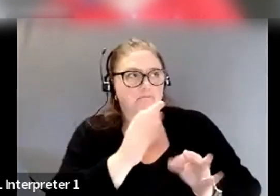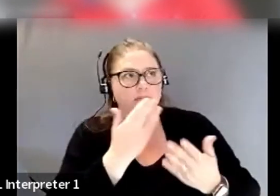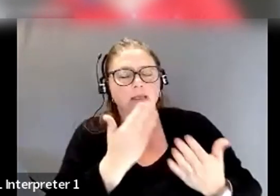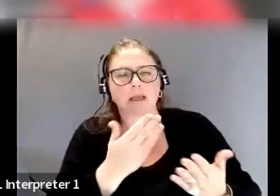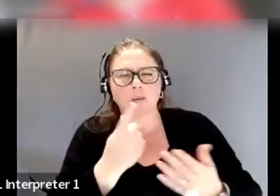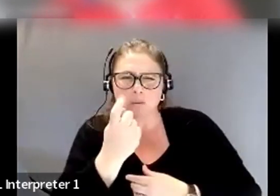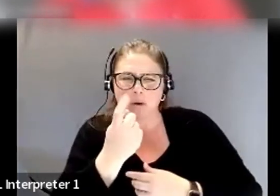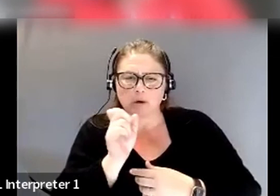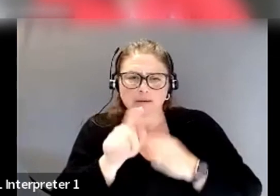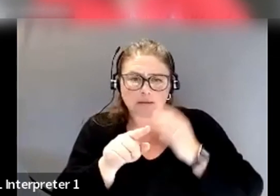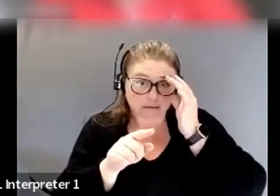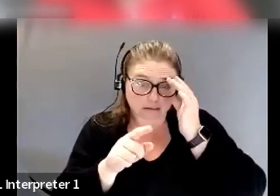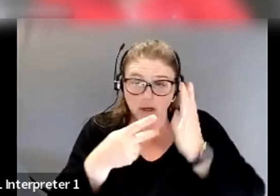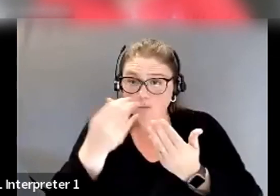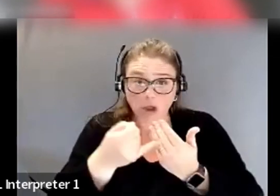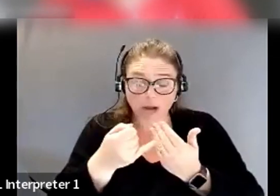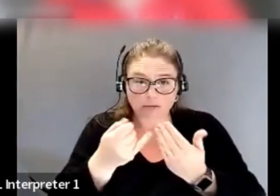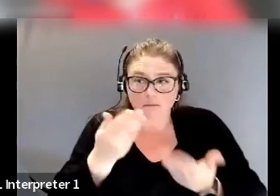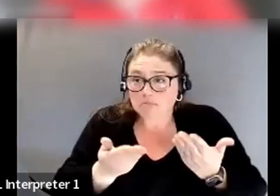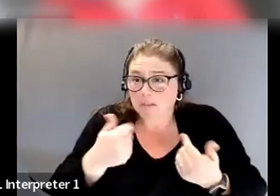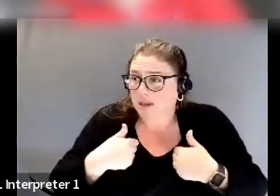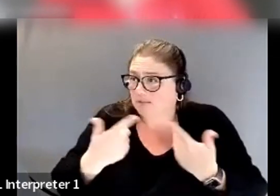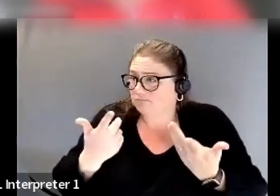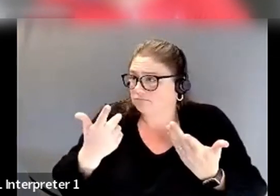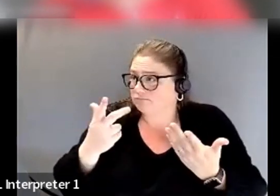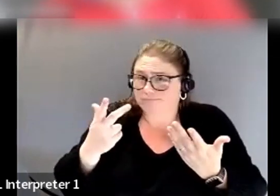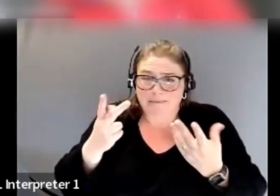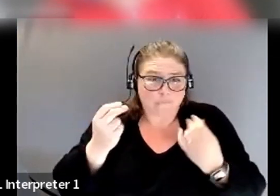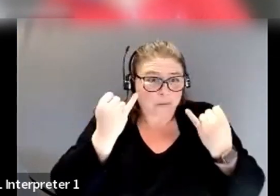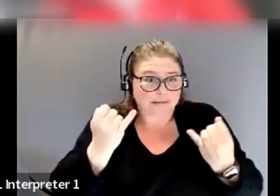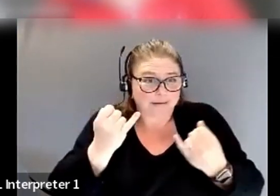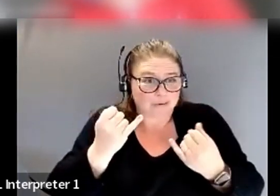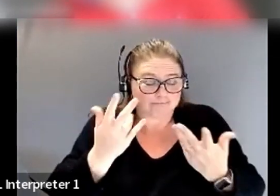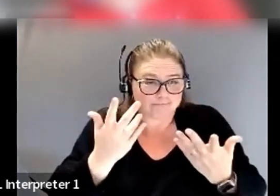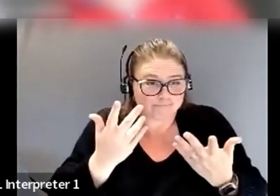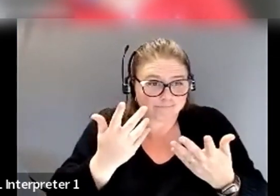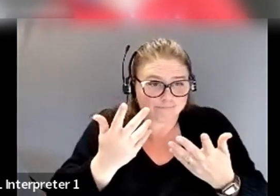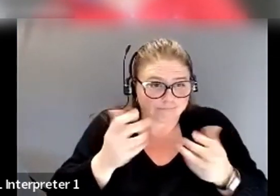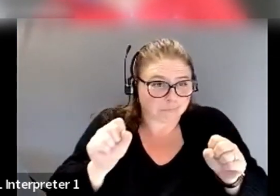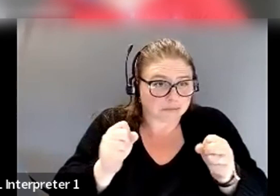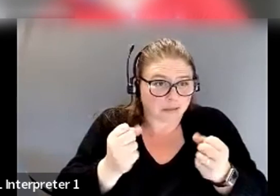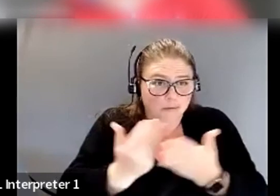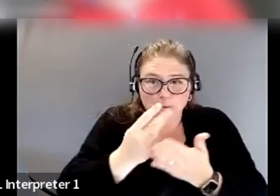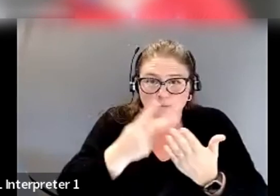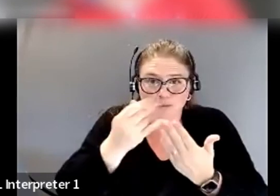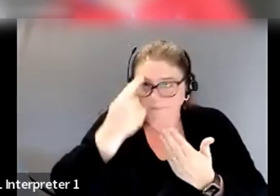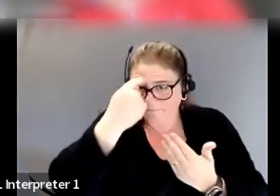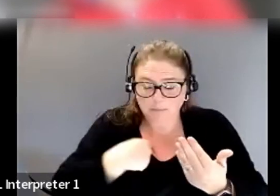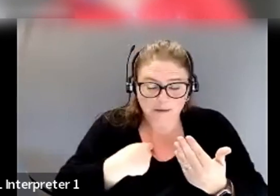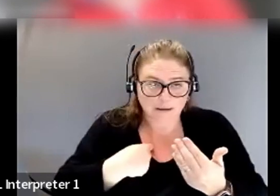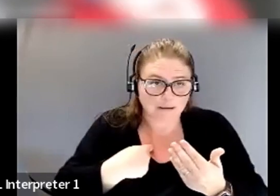my question about projects, is like, what if I don't even know what kind of projects I can develop, or then if I have a